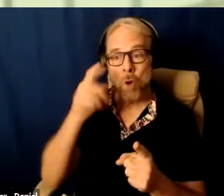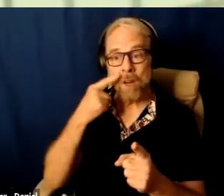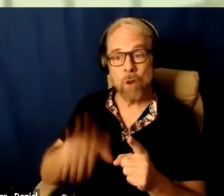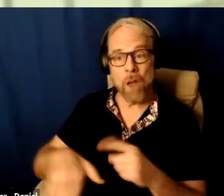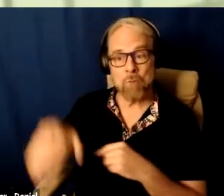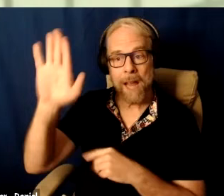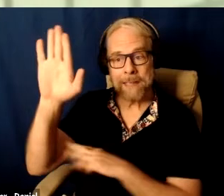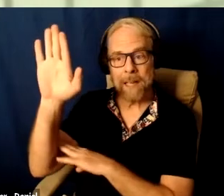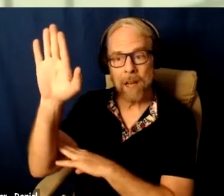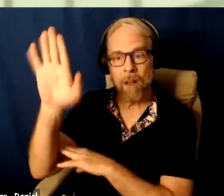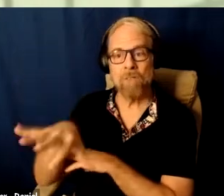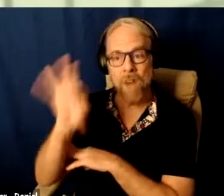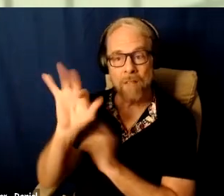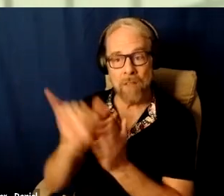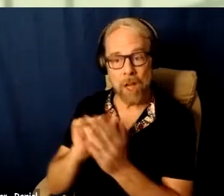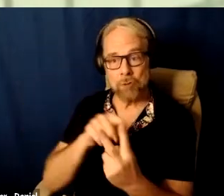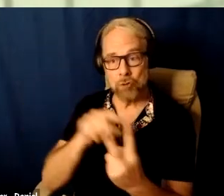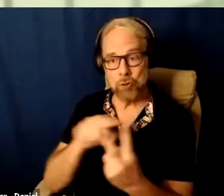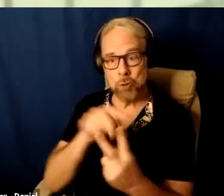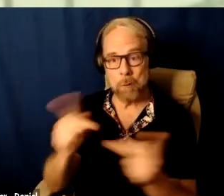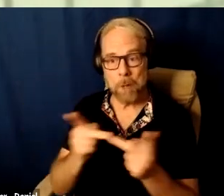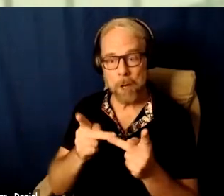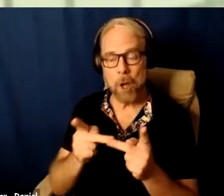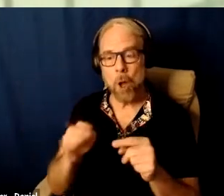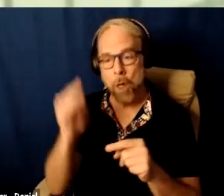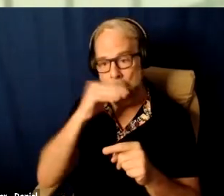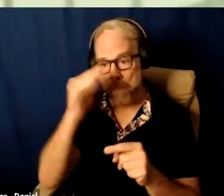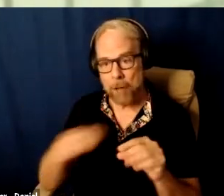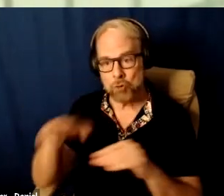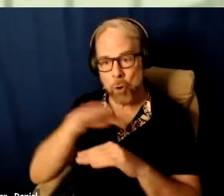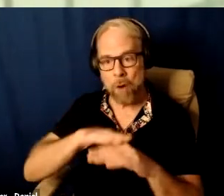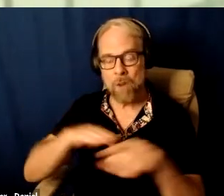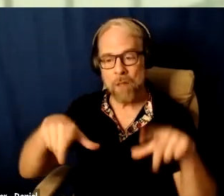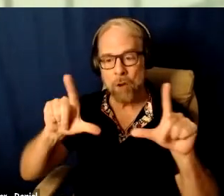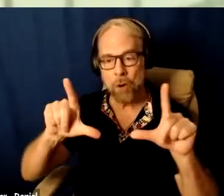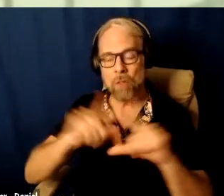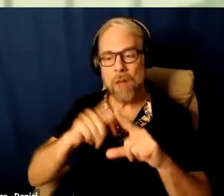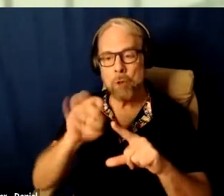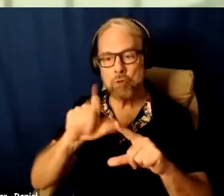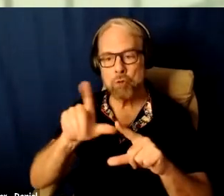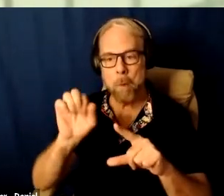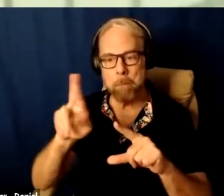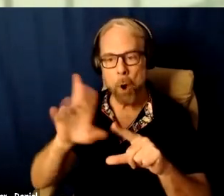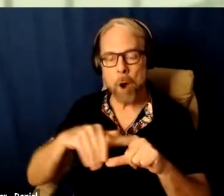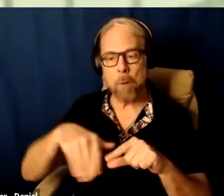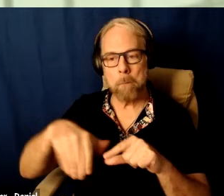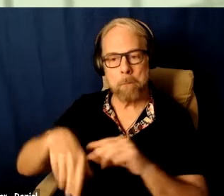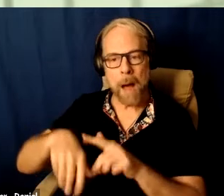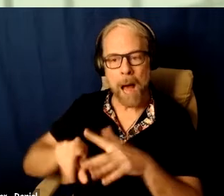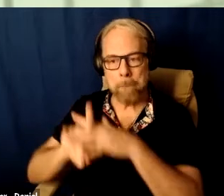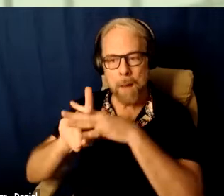can find it in two places. Jiggle your mouse over the screen and your toolbar will pop up across under the reactions